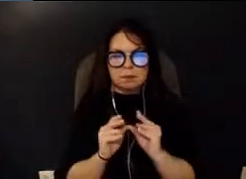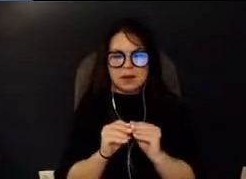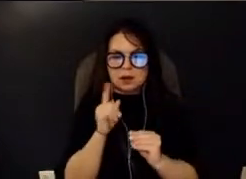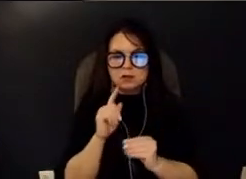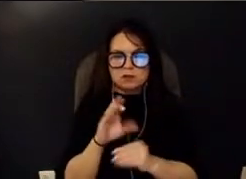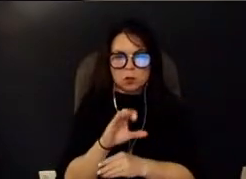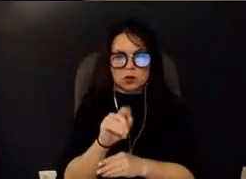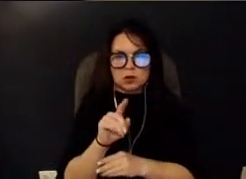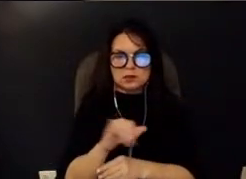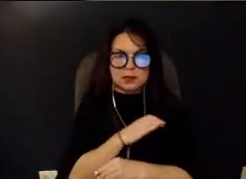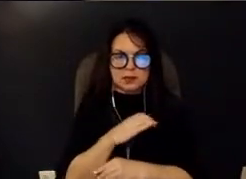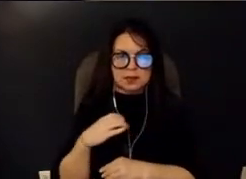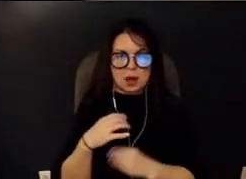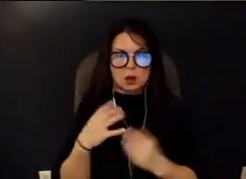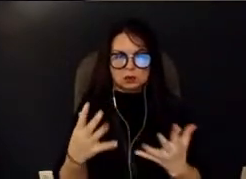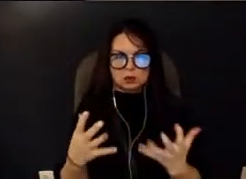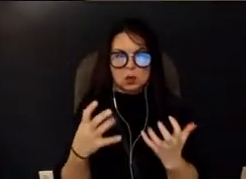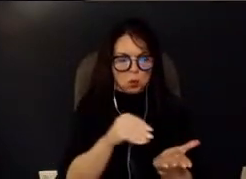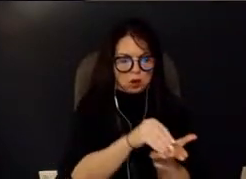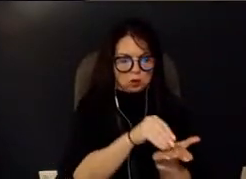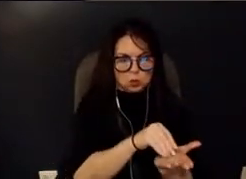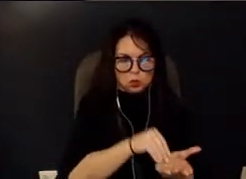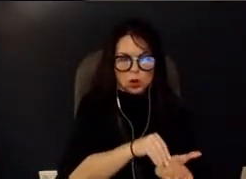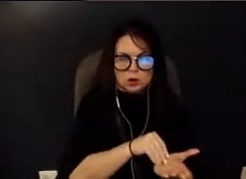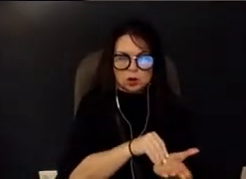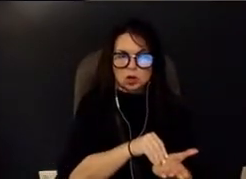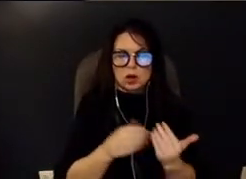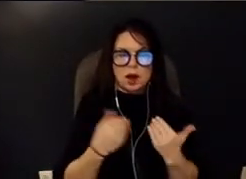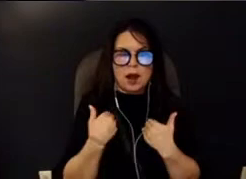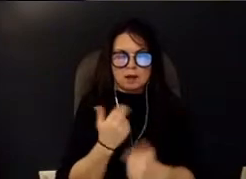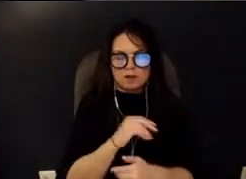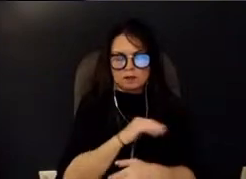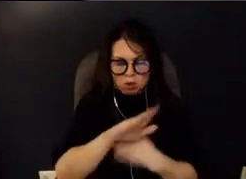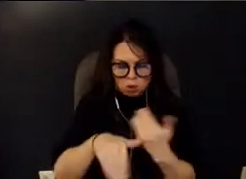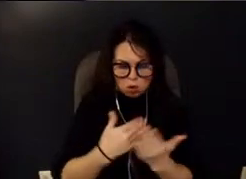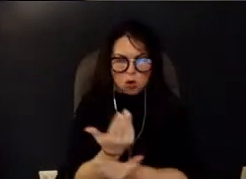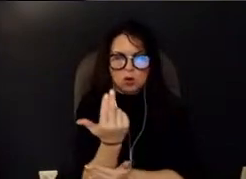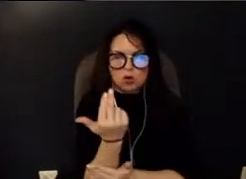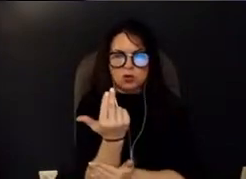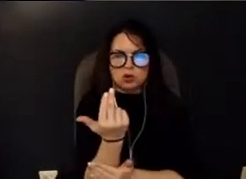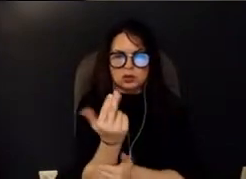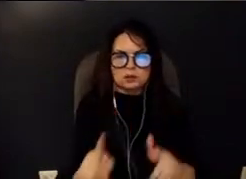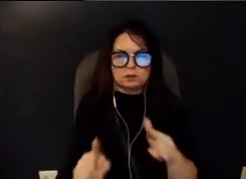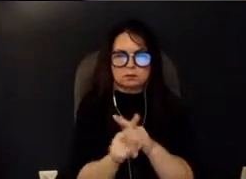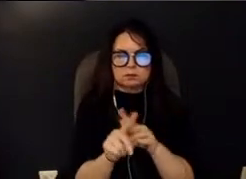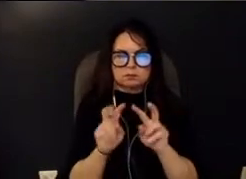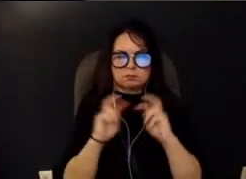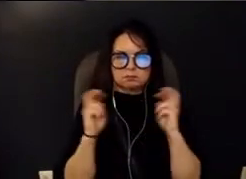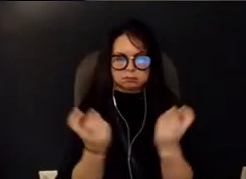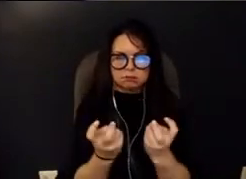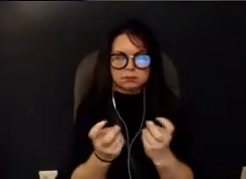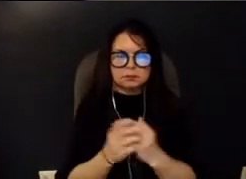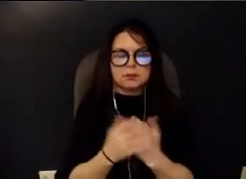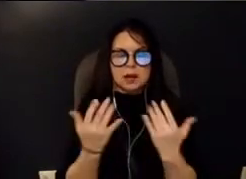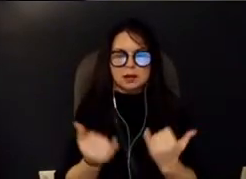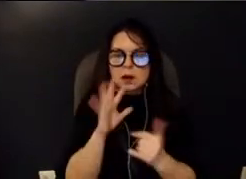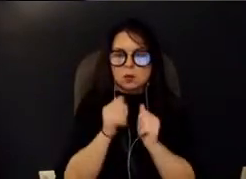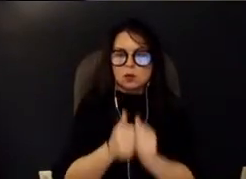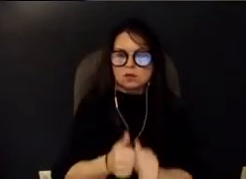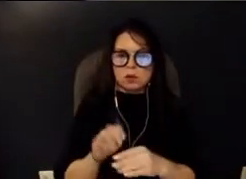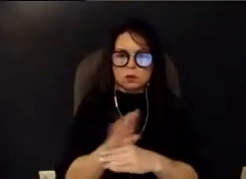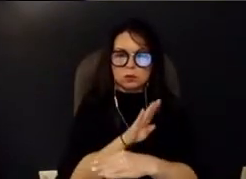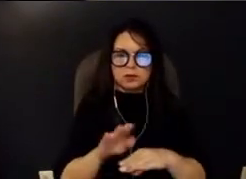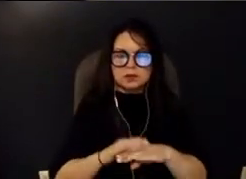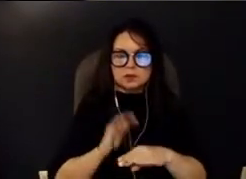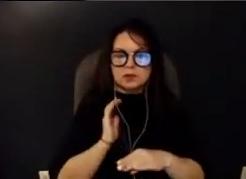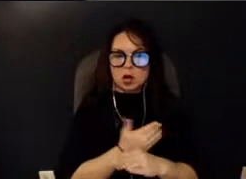that we have a quorum of all 13 council members present. We'll now proceed to the business outlined on our agenda. The first item is the proposed